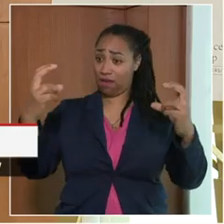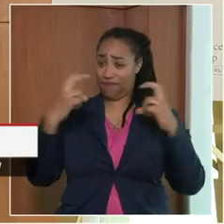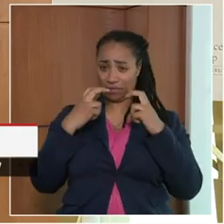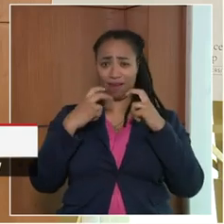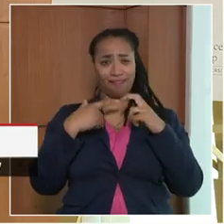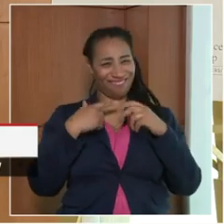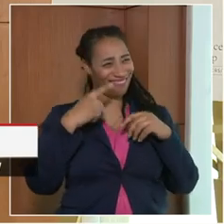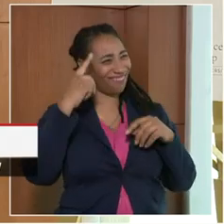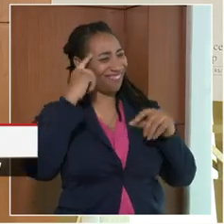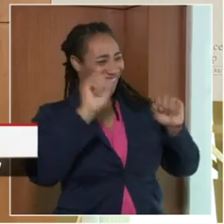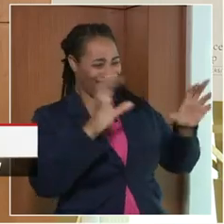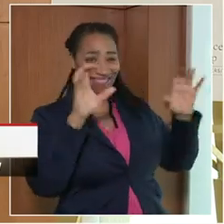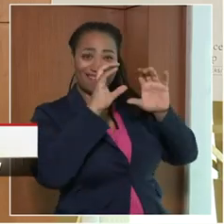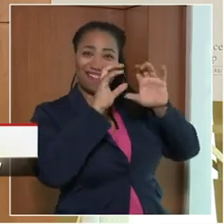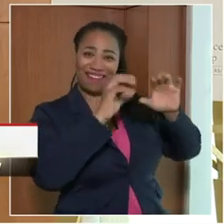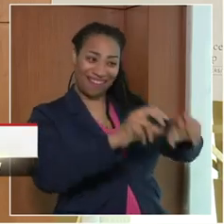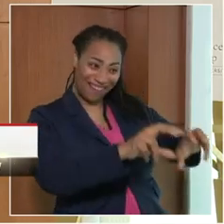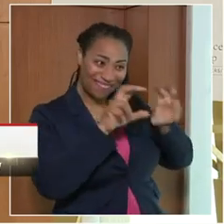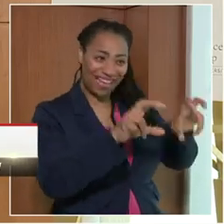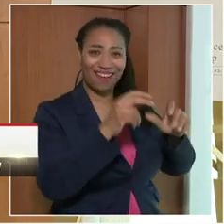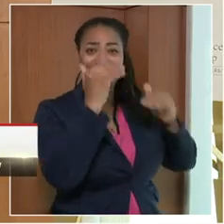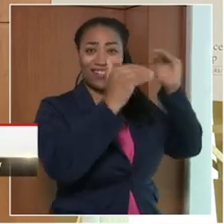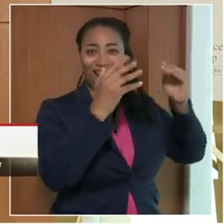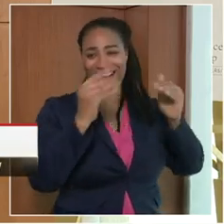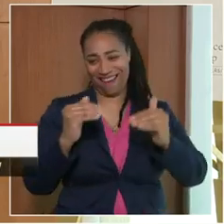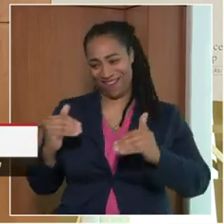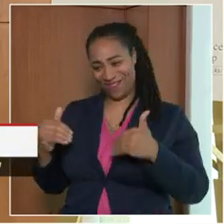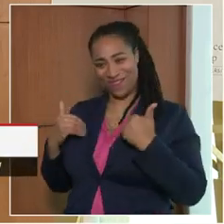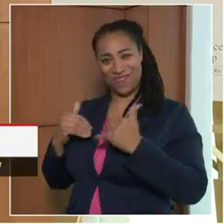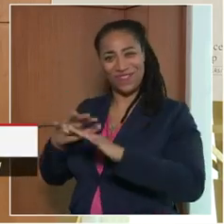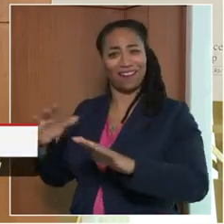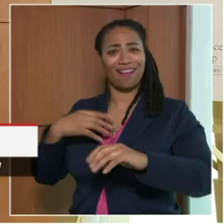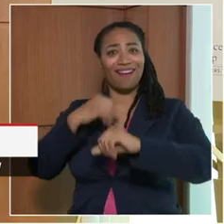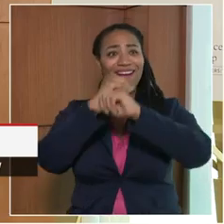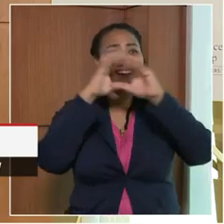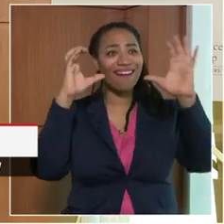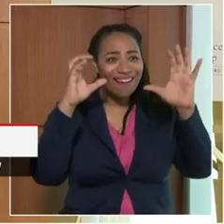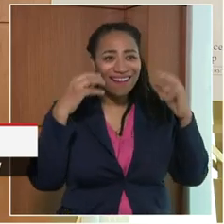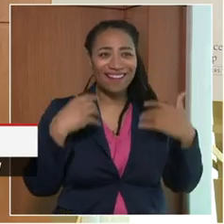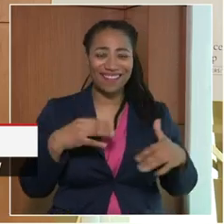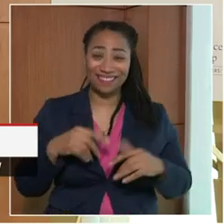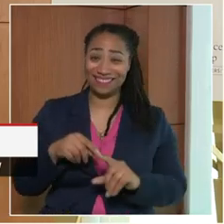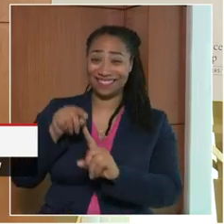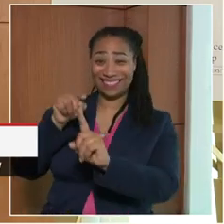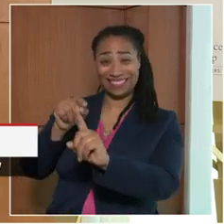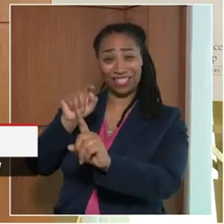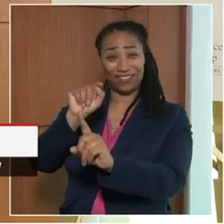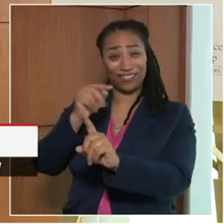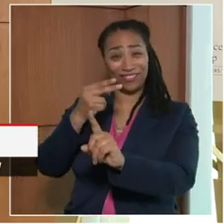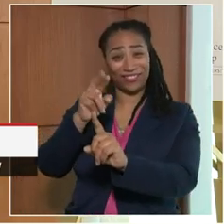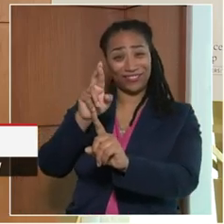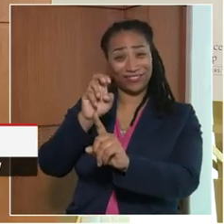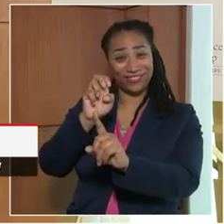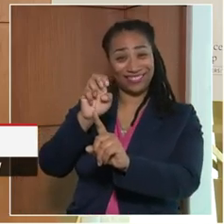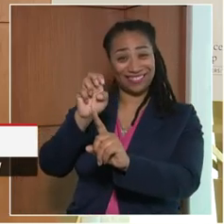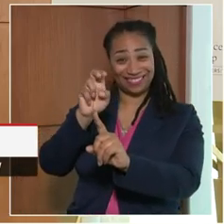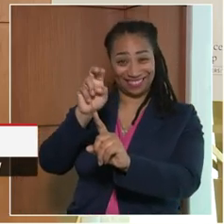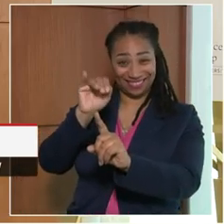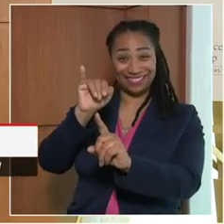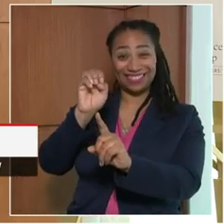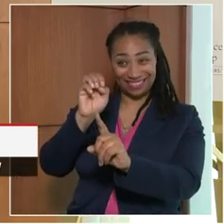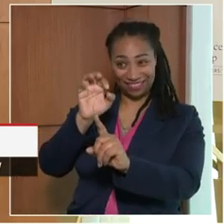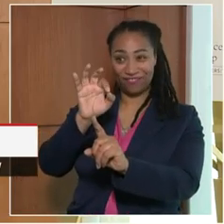leader, Director Freeman, my inner child thanks you for being a real-life representation of femininity, strength, and